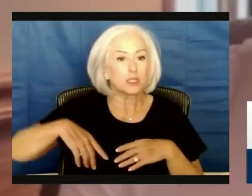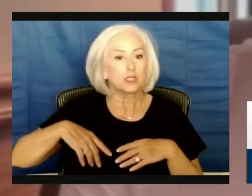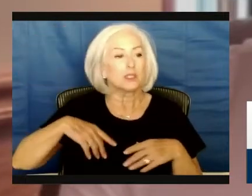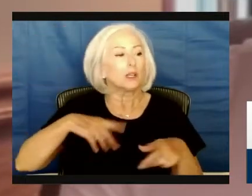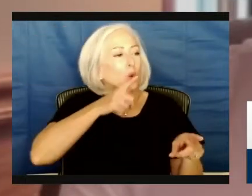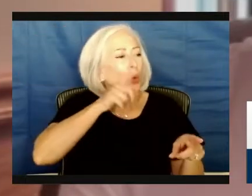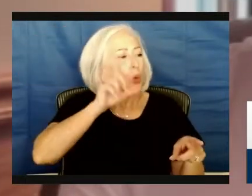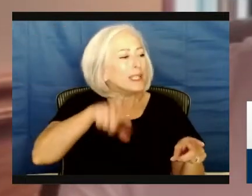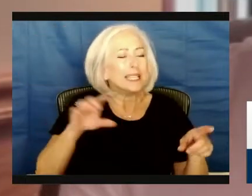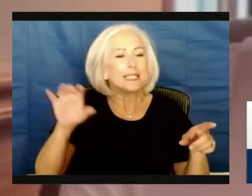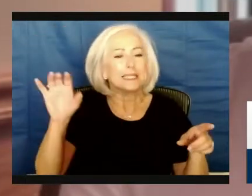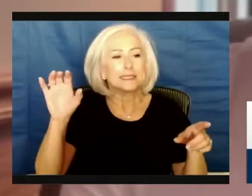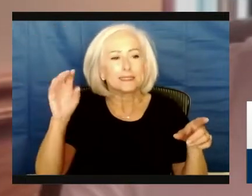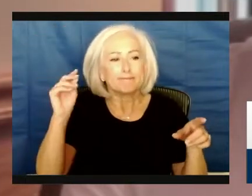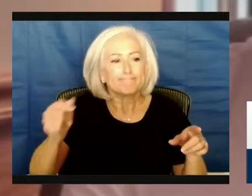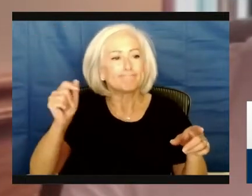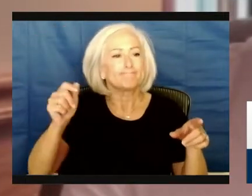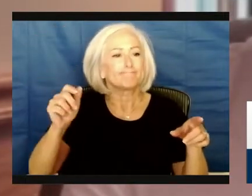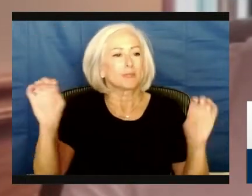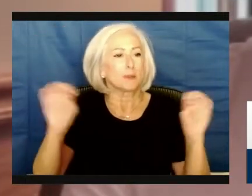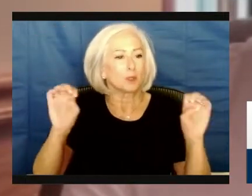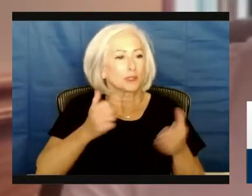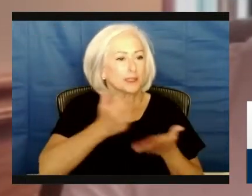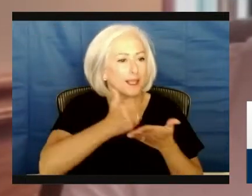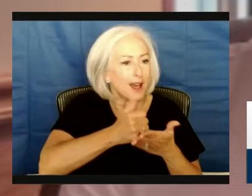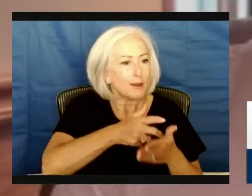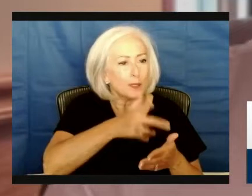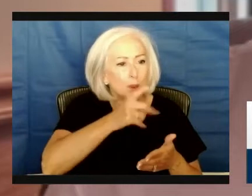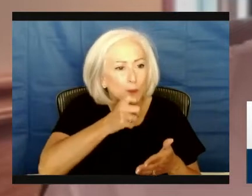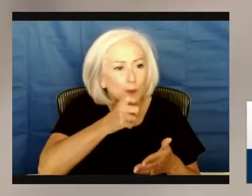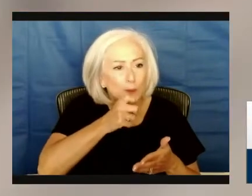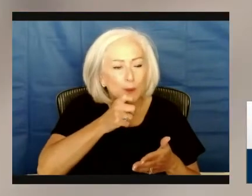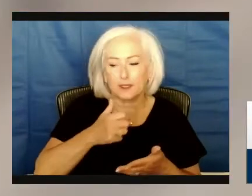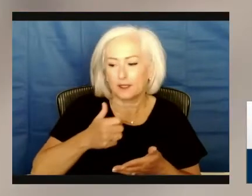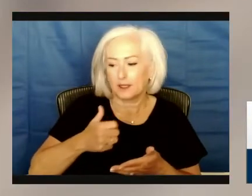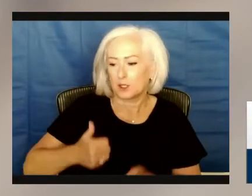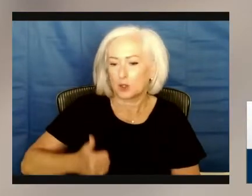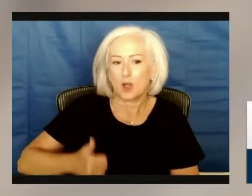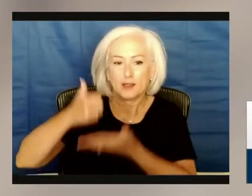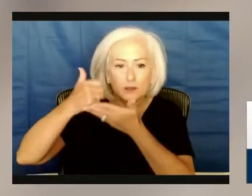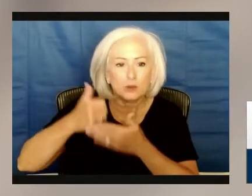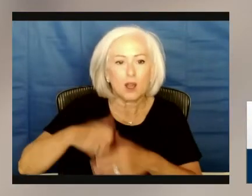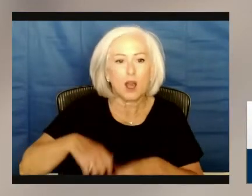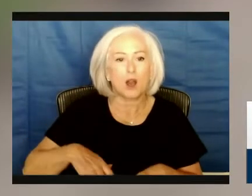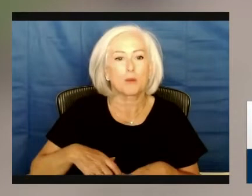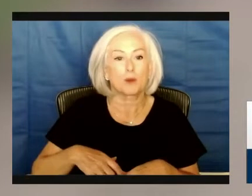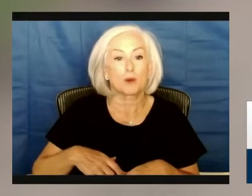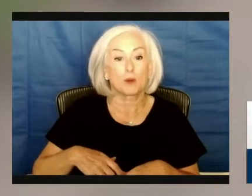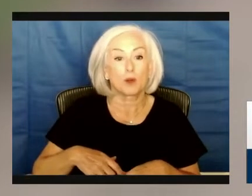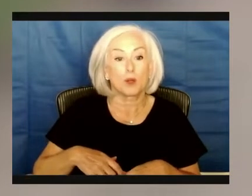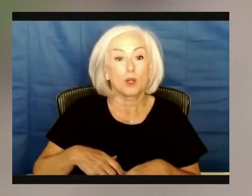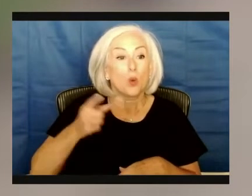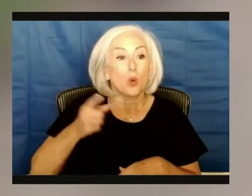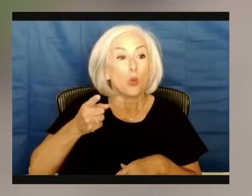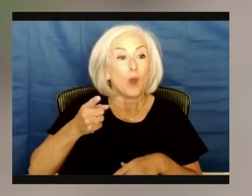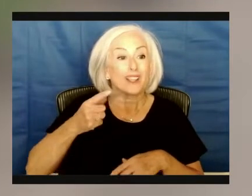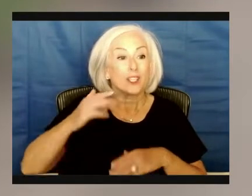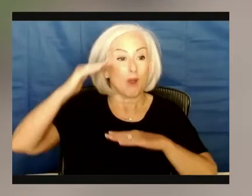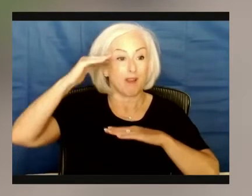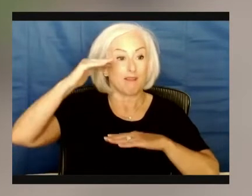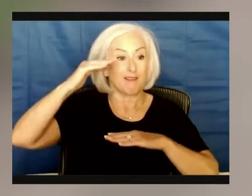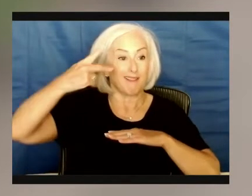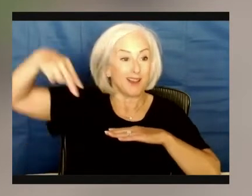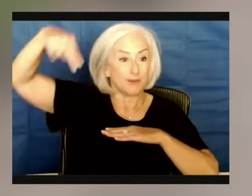here. You know, trying to get, you know, wave first responders down for like this call, like, because we're on top of the car, so it's not easy to actually